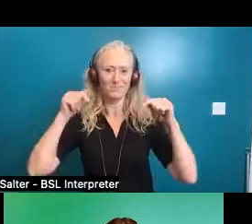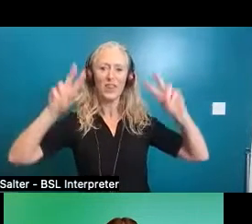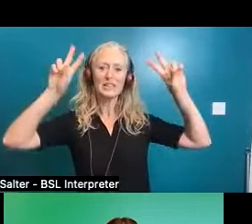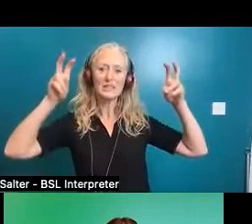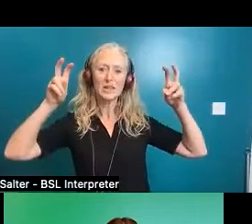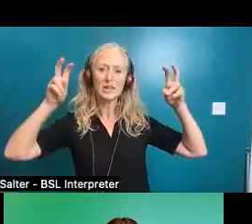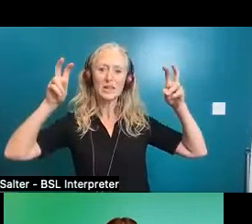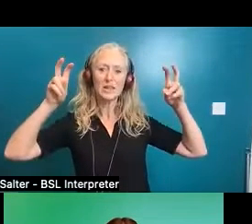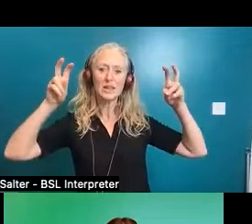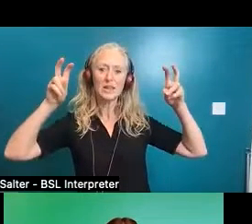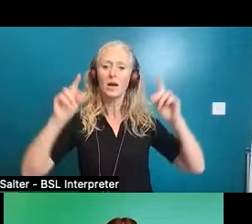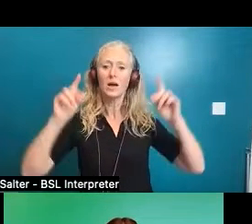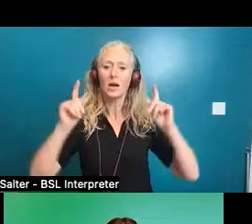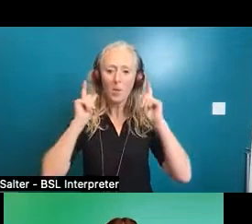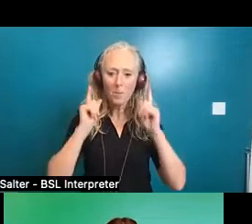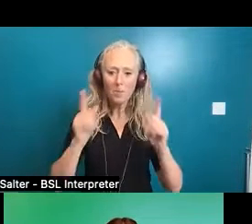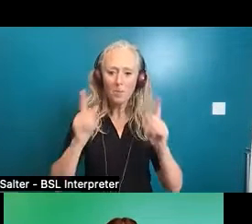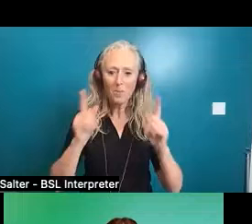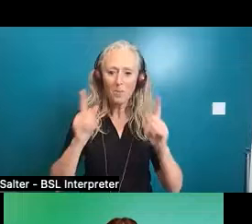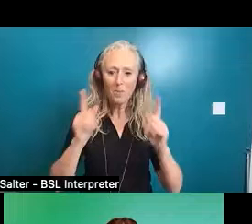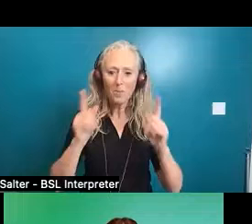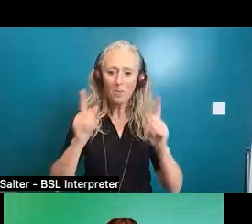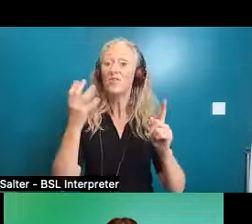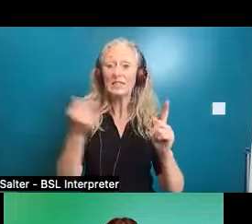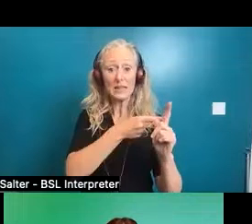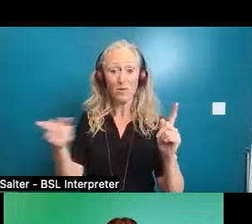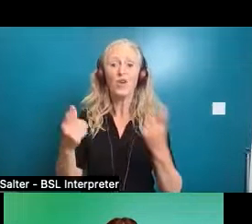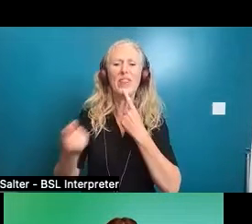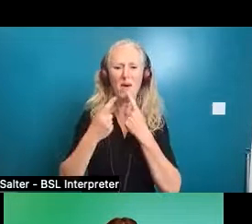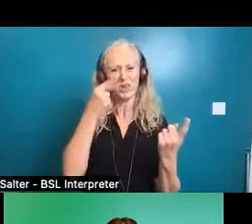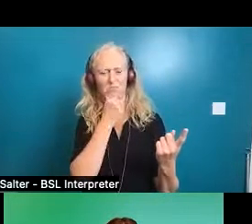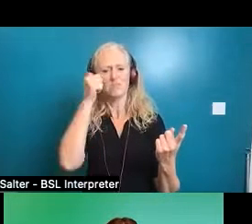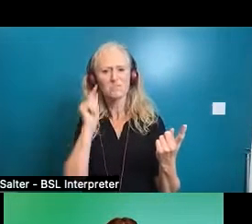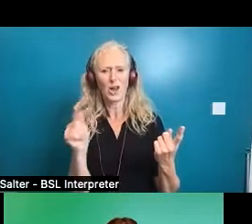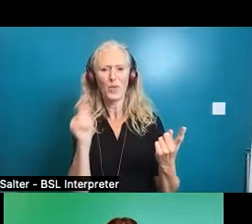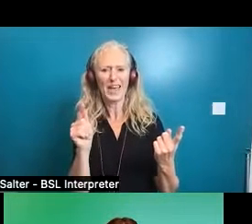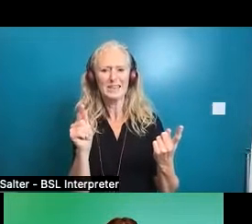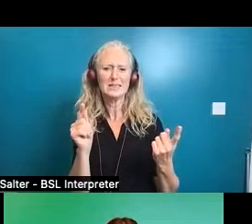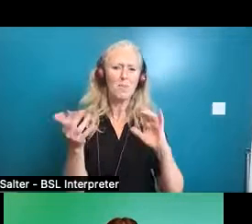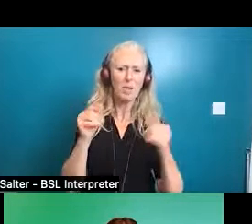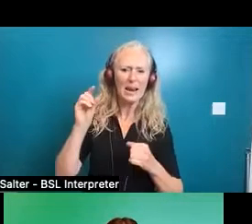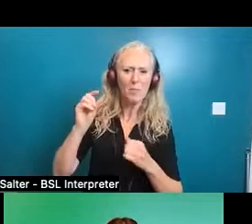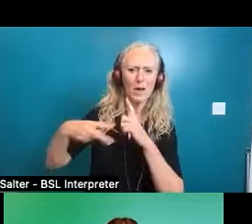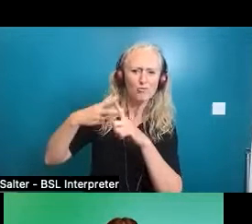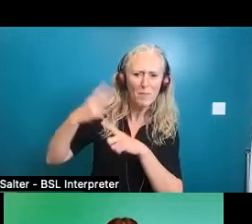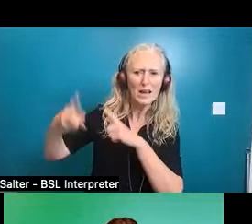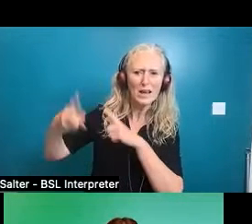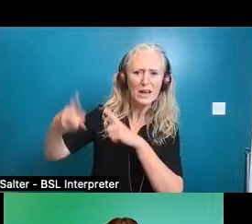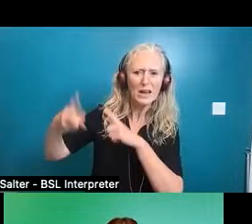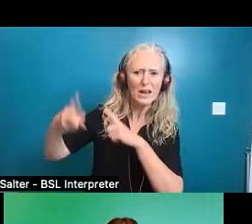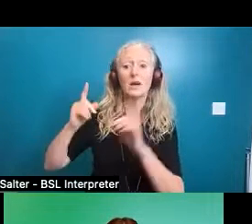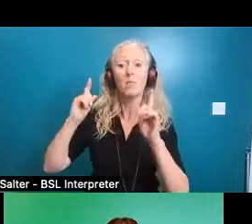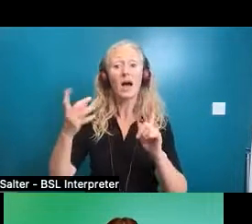and again. And for many others of you, a lot of it is still very new, and you've come along hoping that you